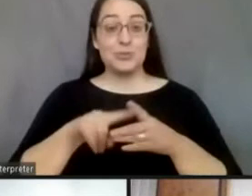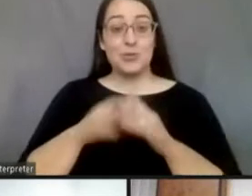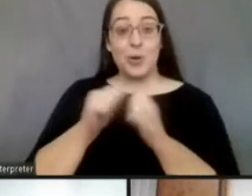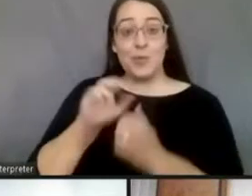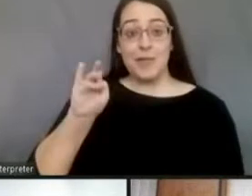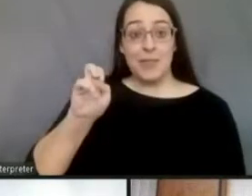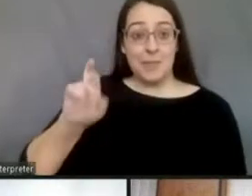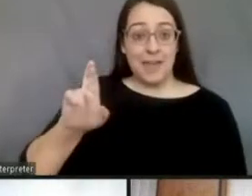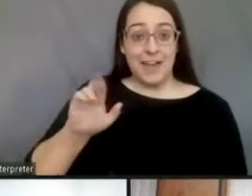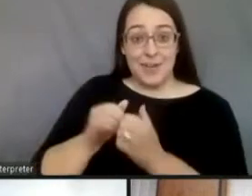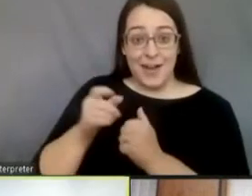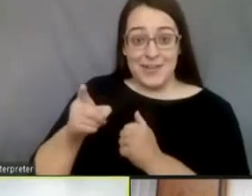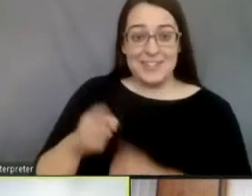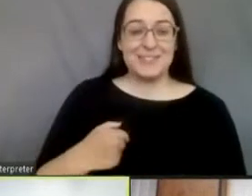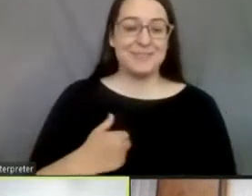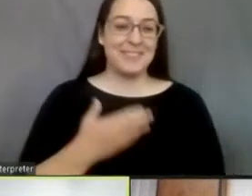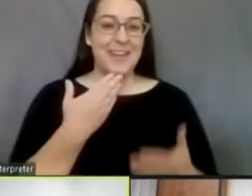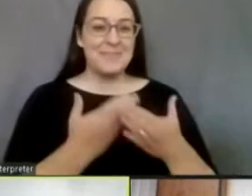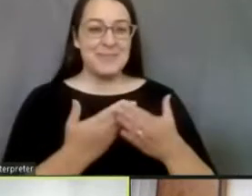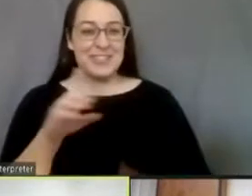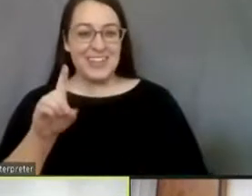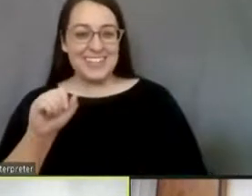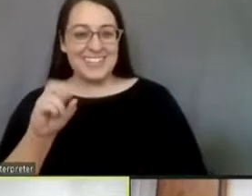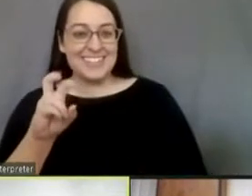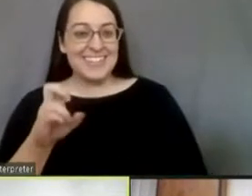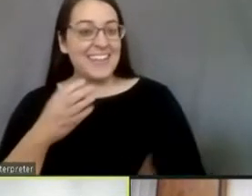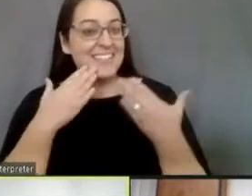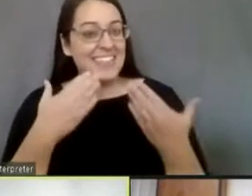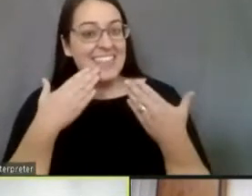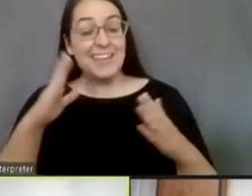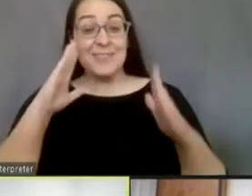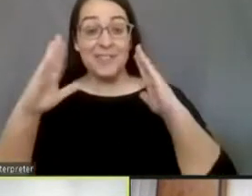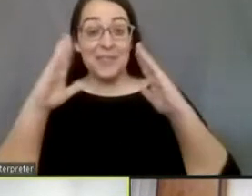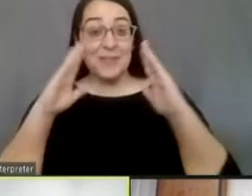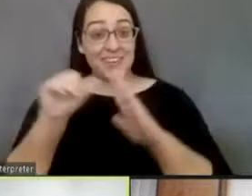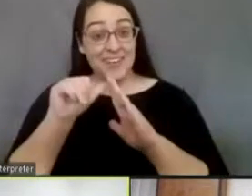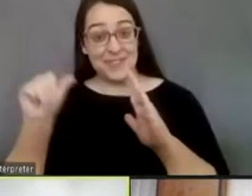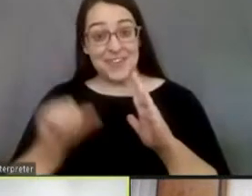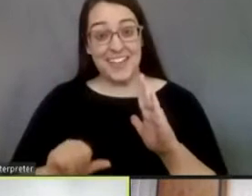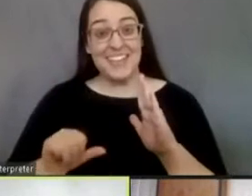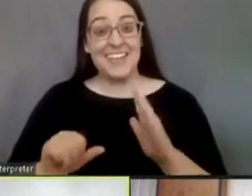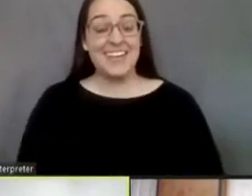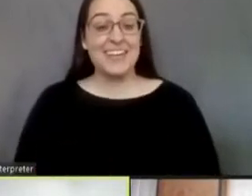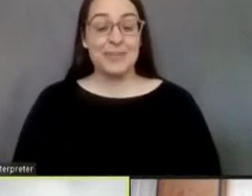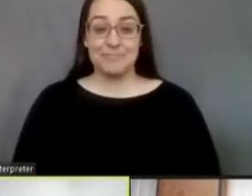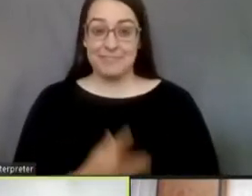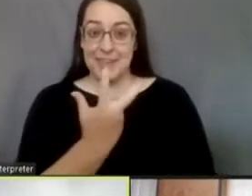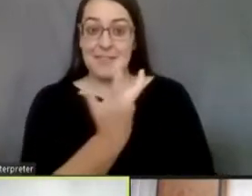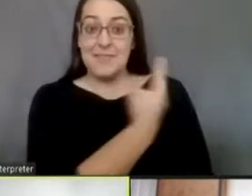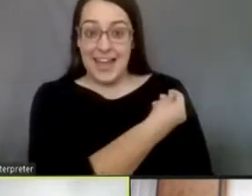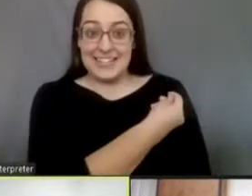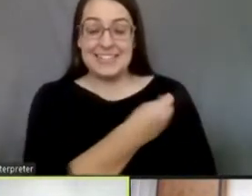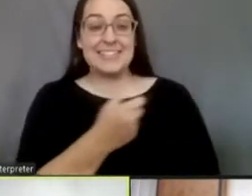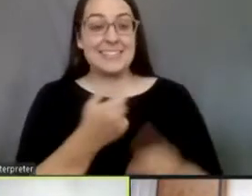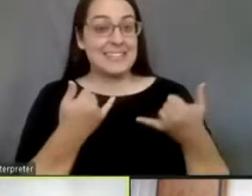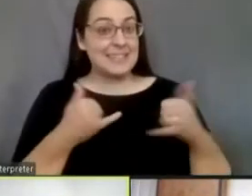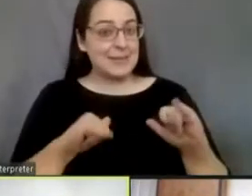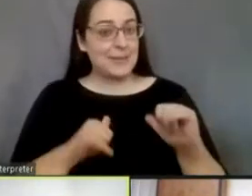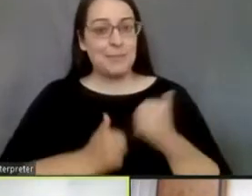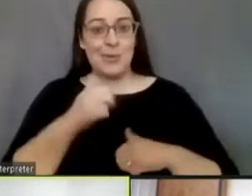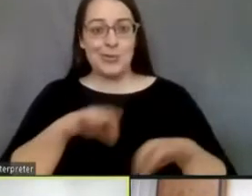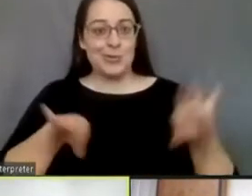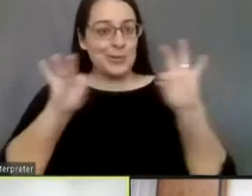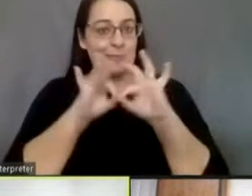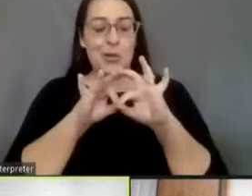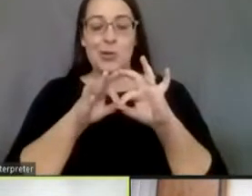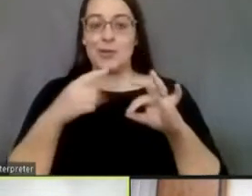How are you? I'm well, Dave. Thank you. And hello, Amarillo. Vaccines are still the most important thing that